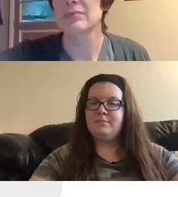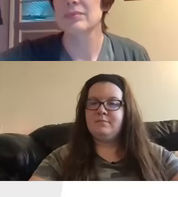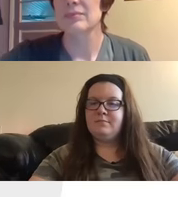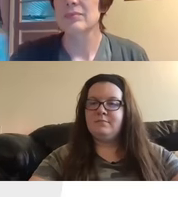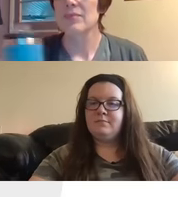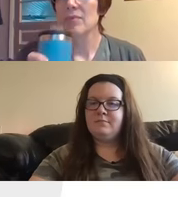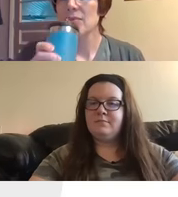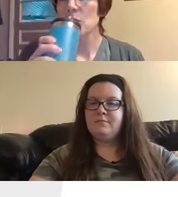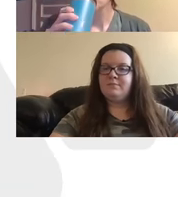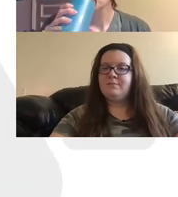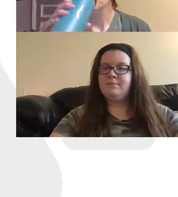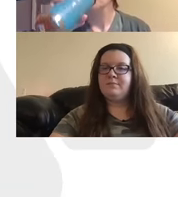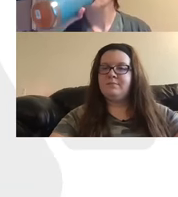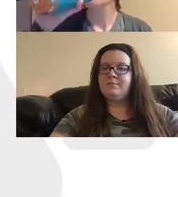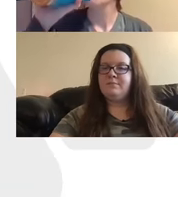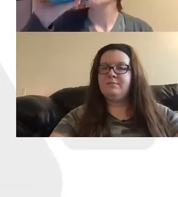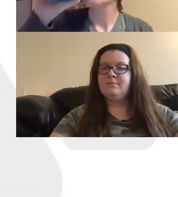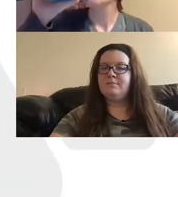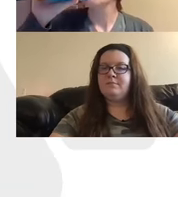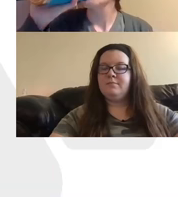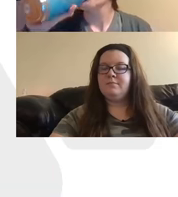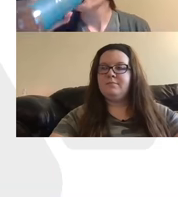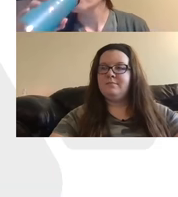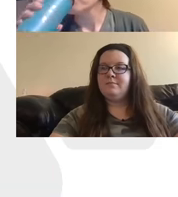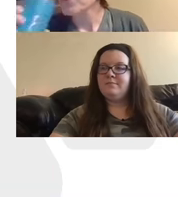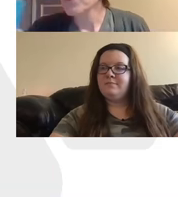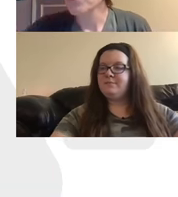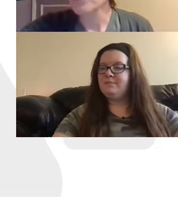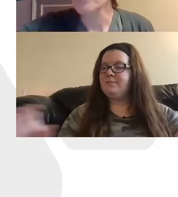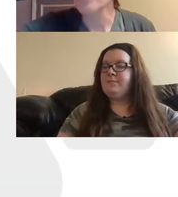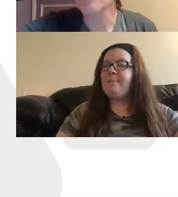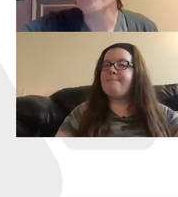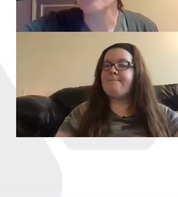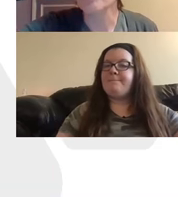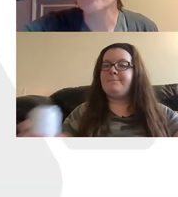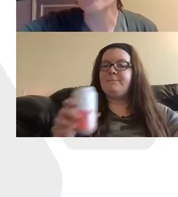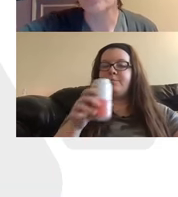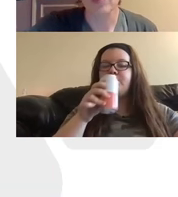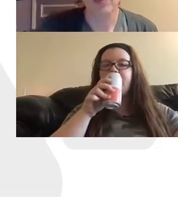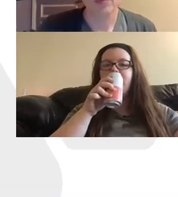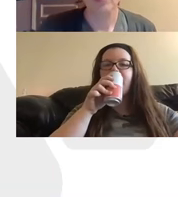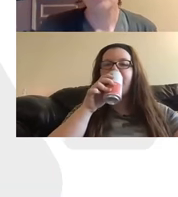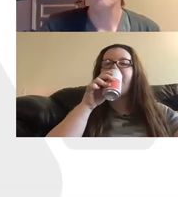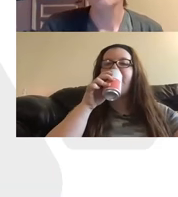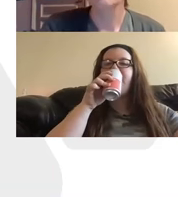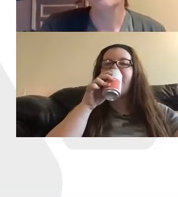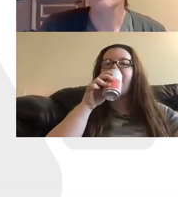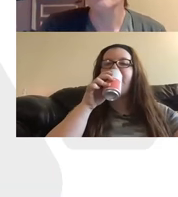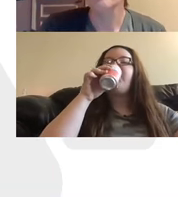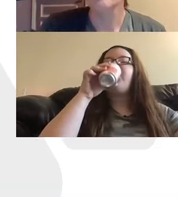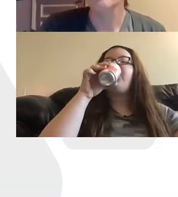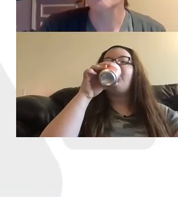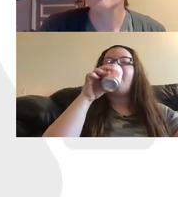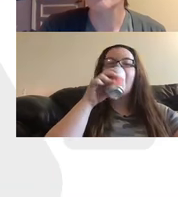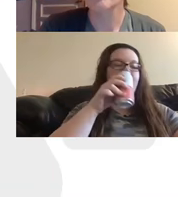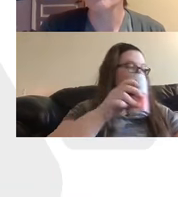is spotlighted? I will check. I did it before we started, but right. I didn't know that it did. There